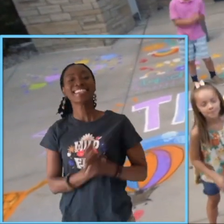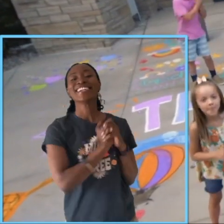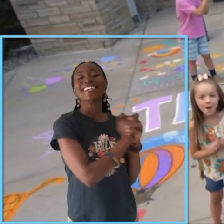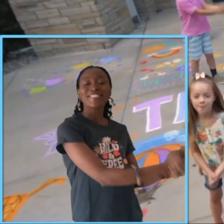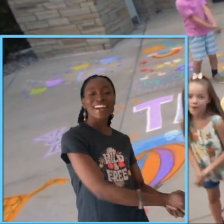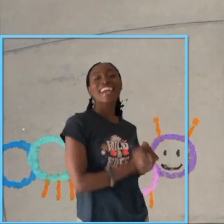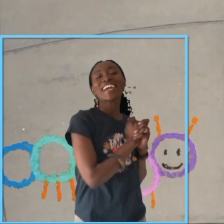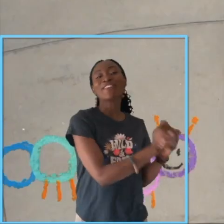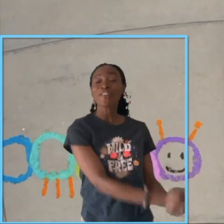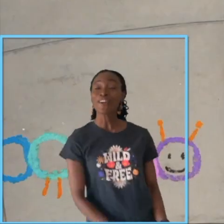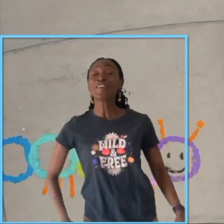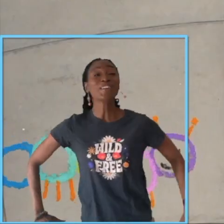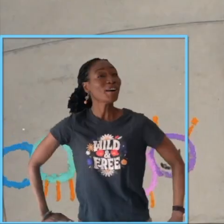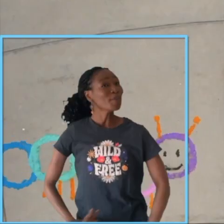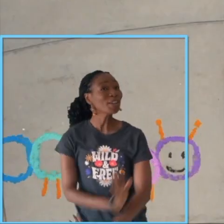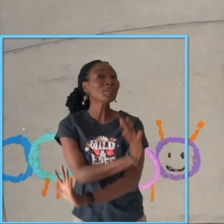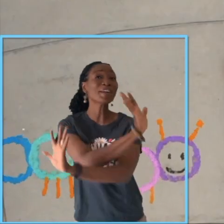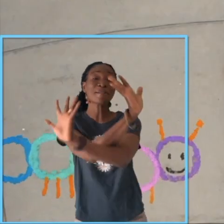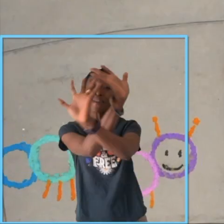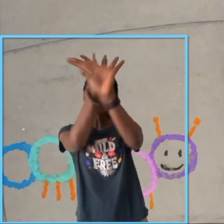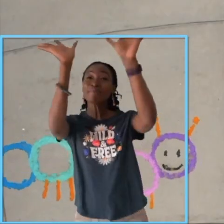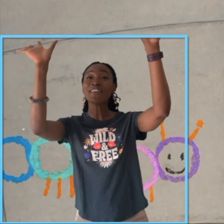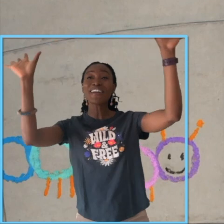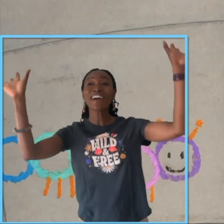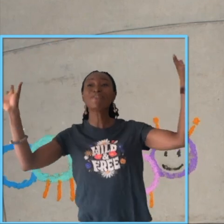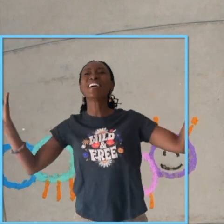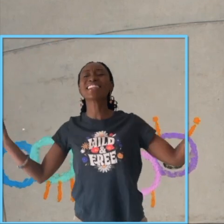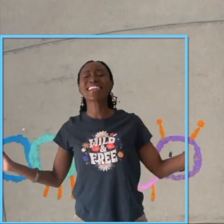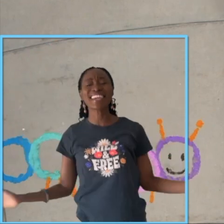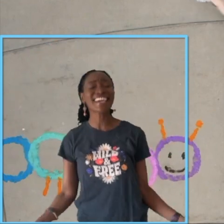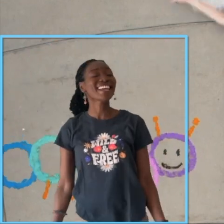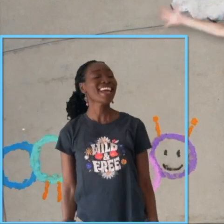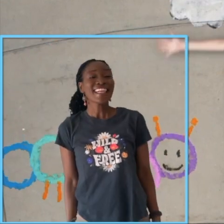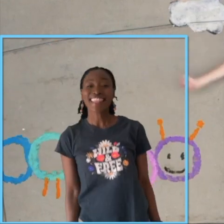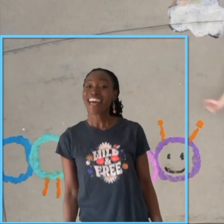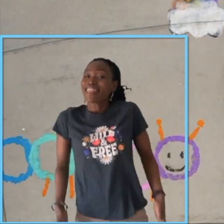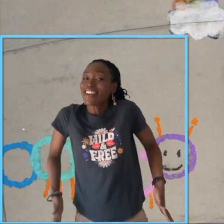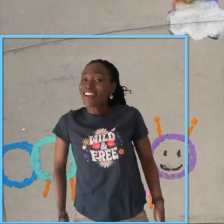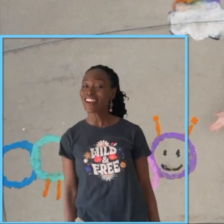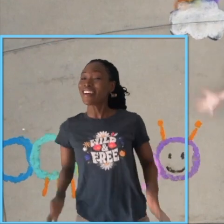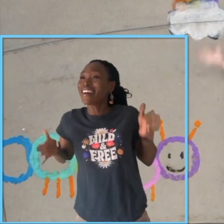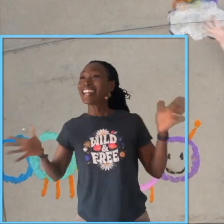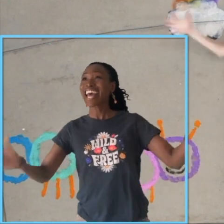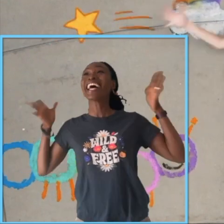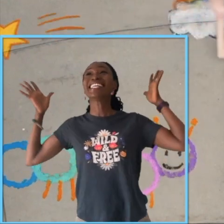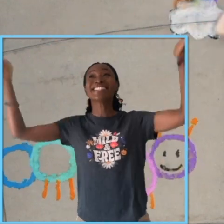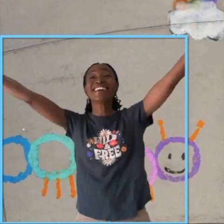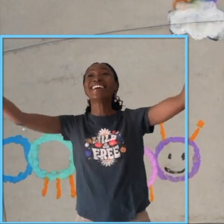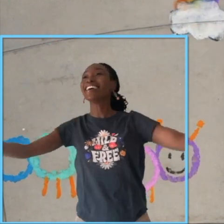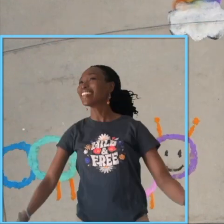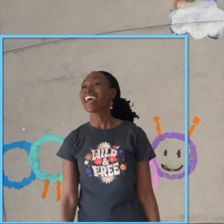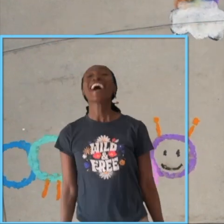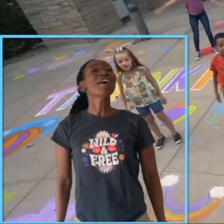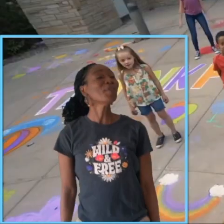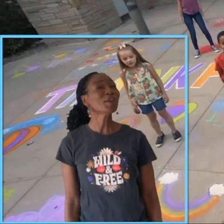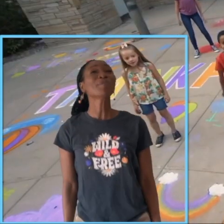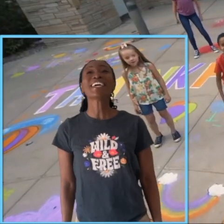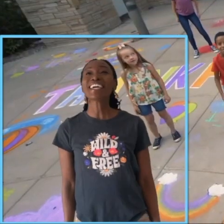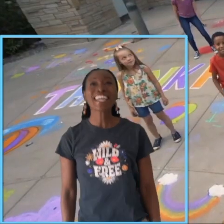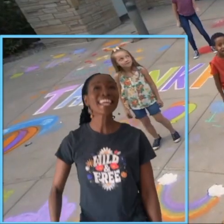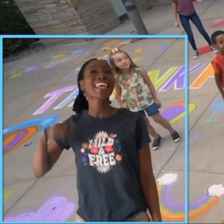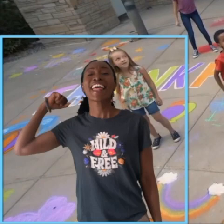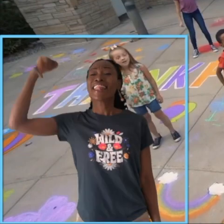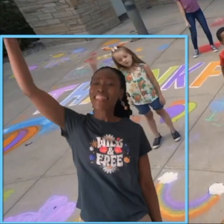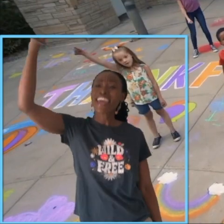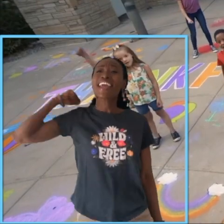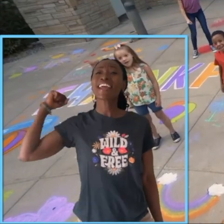be grateful. I want to remember everything that the Lord has done. I want to